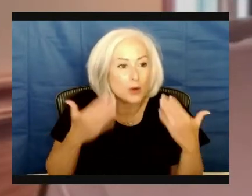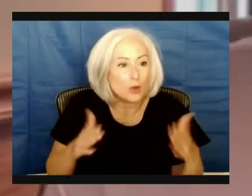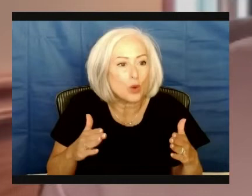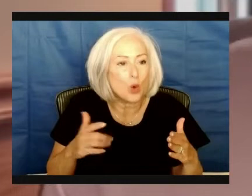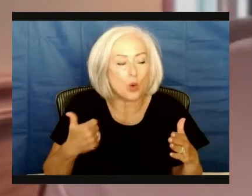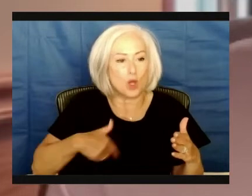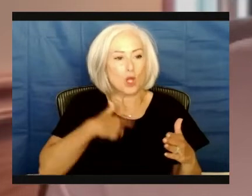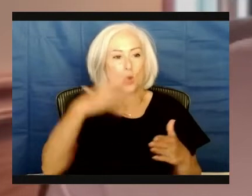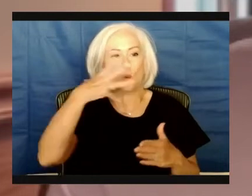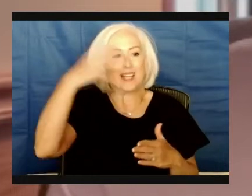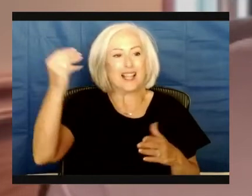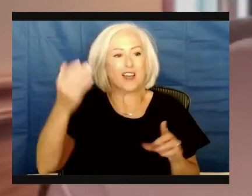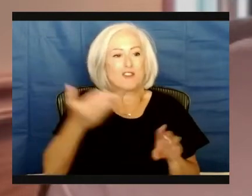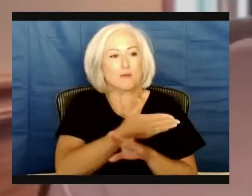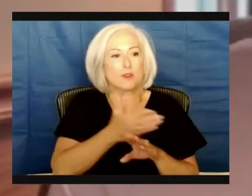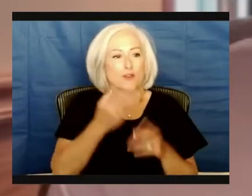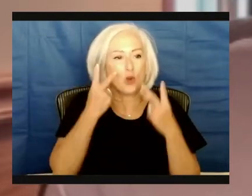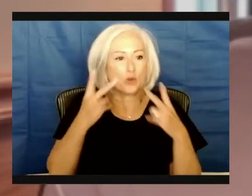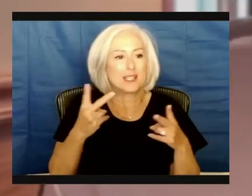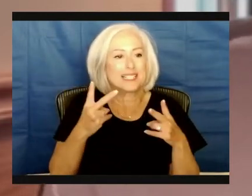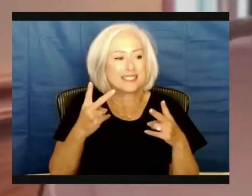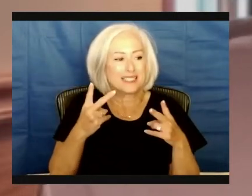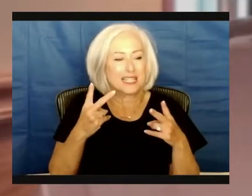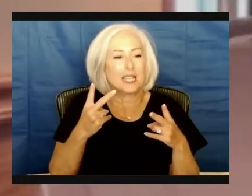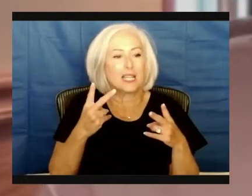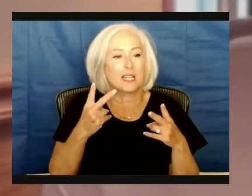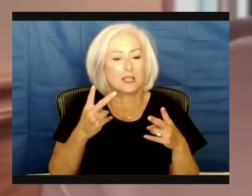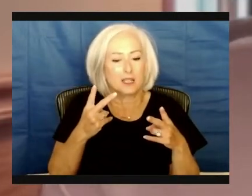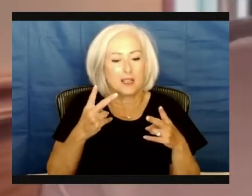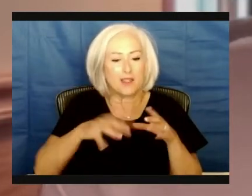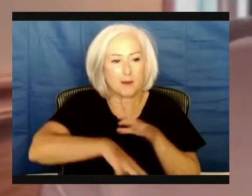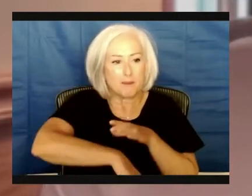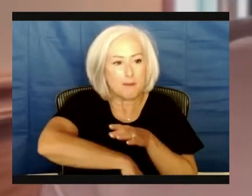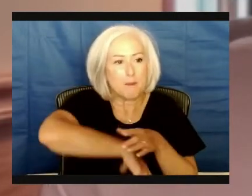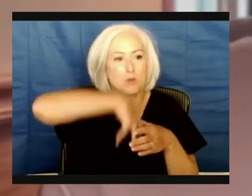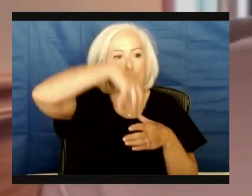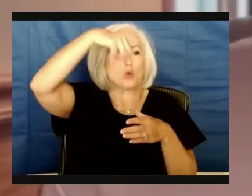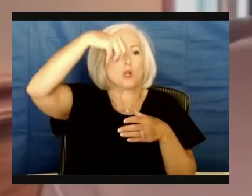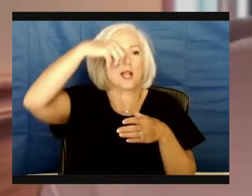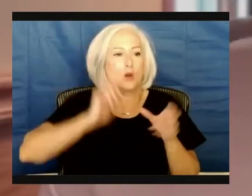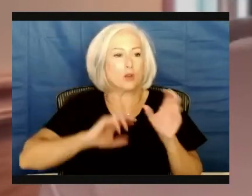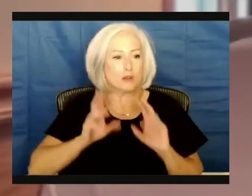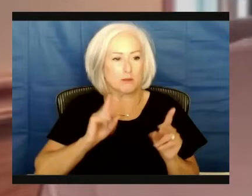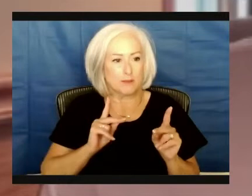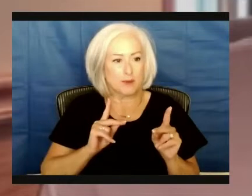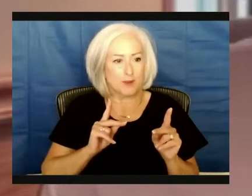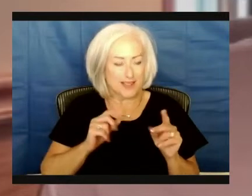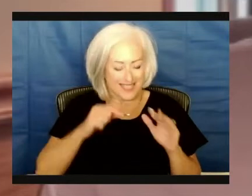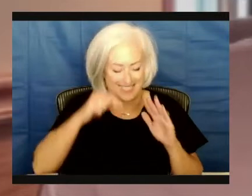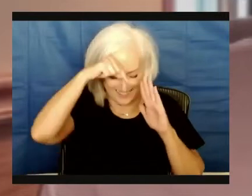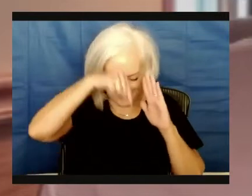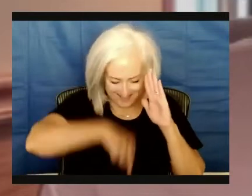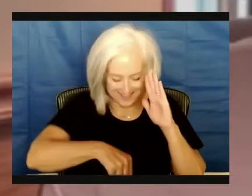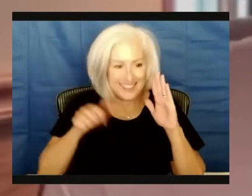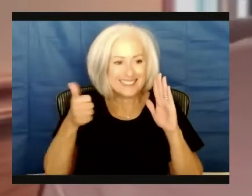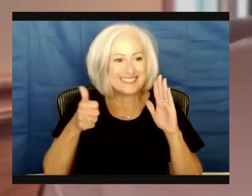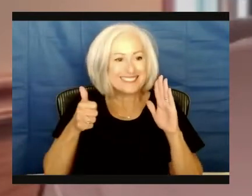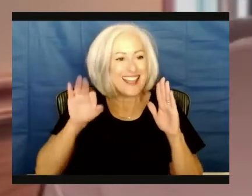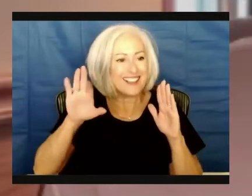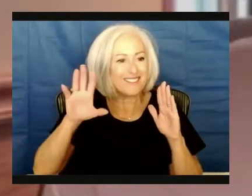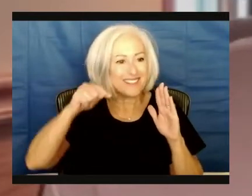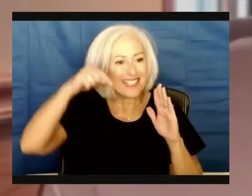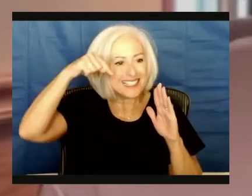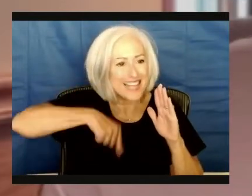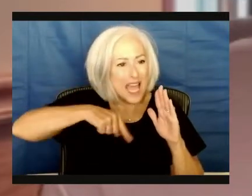like extrication processes begin, but yeah, you have people all the way down the bottom, these like, you know, 10 feet deep, you know, in these